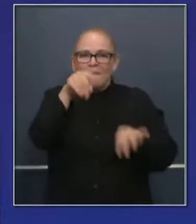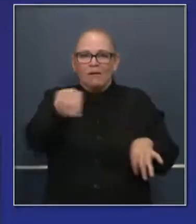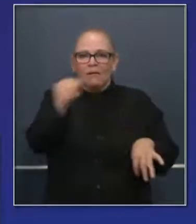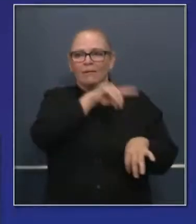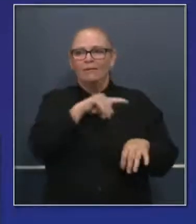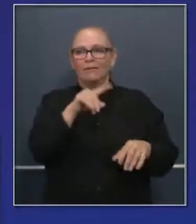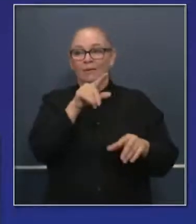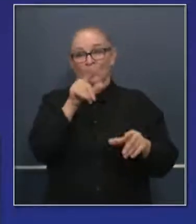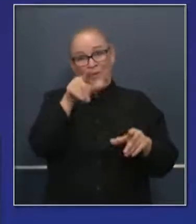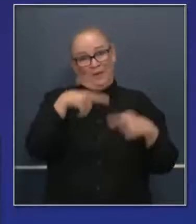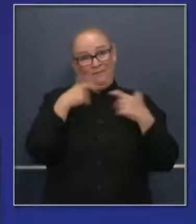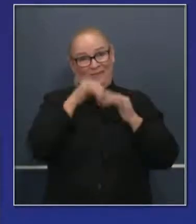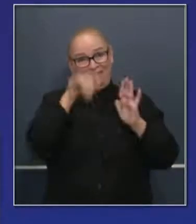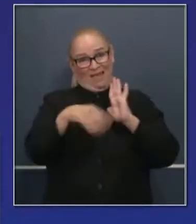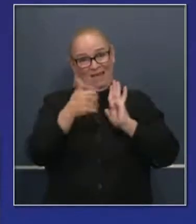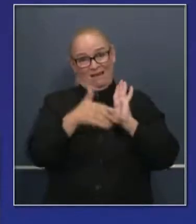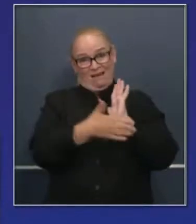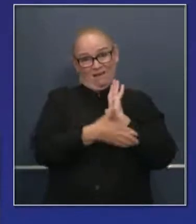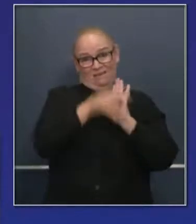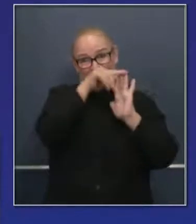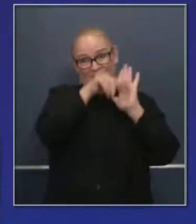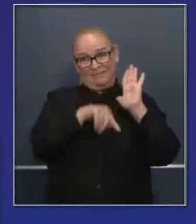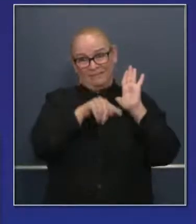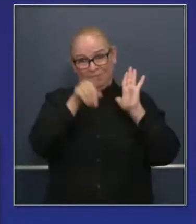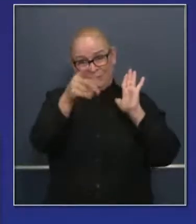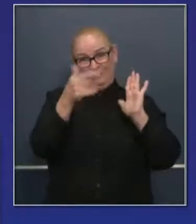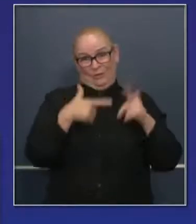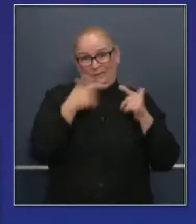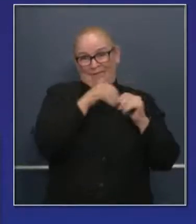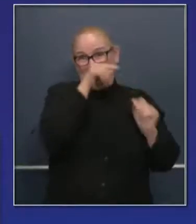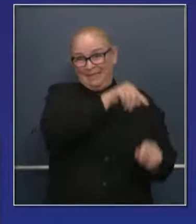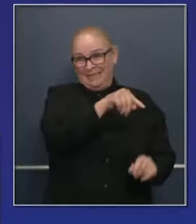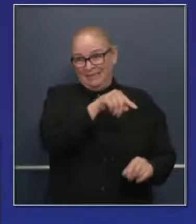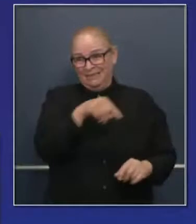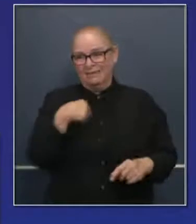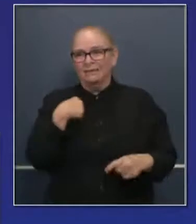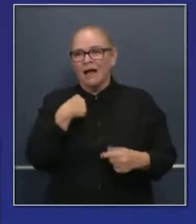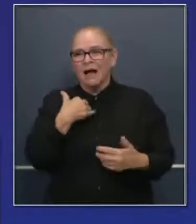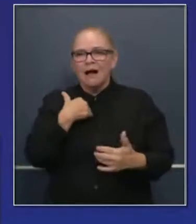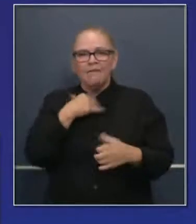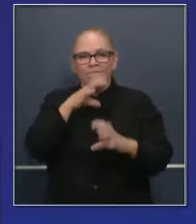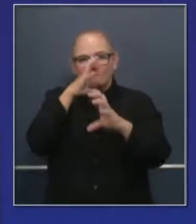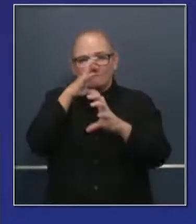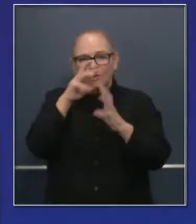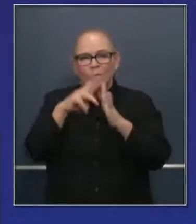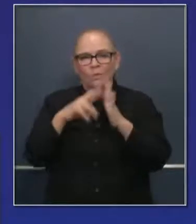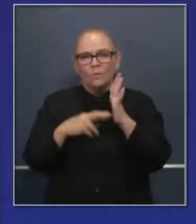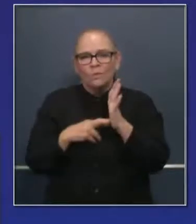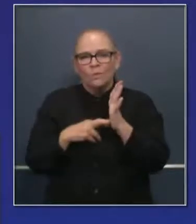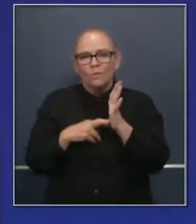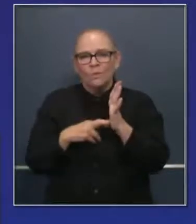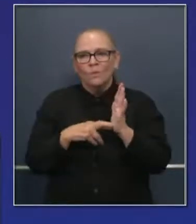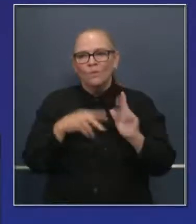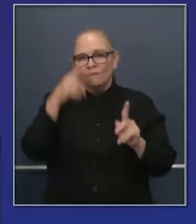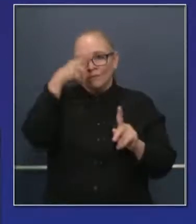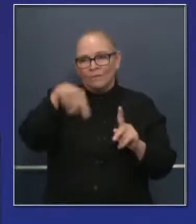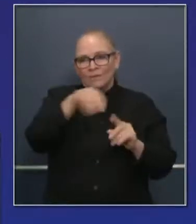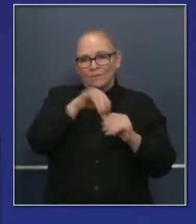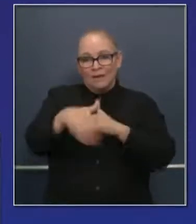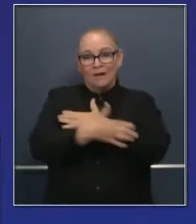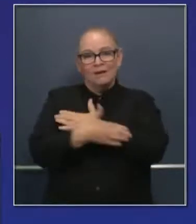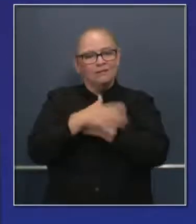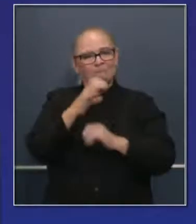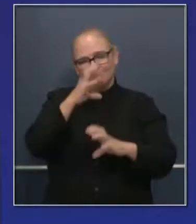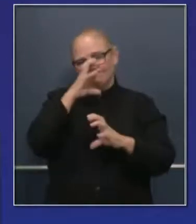those counties as it relates to the sectoral guidelines we put out, more restrictive in these counties than in other counties,